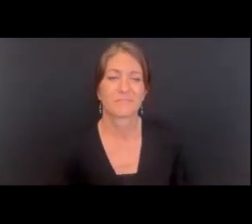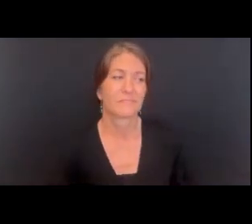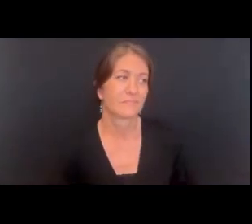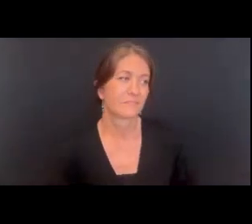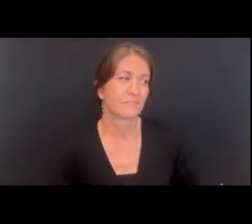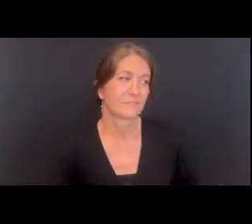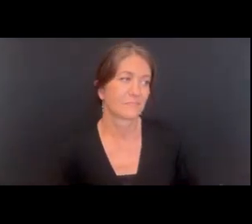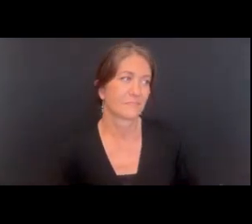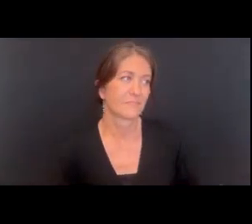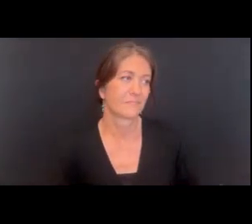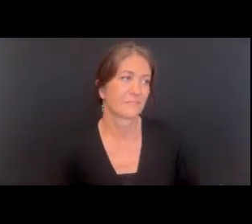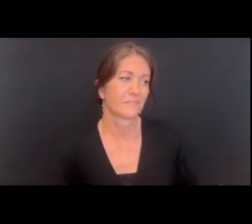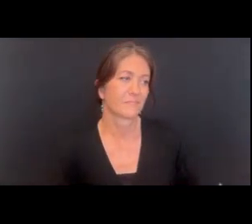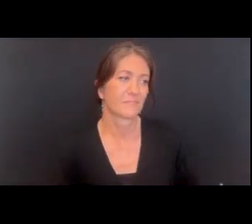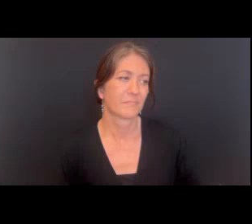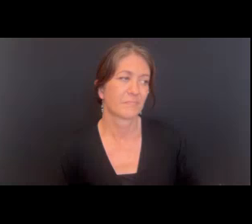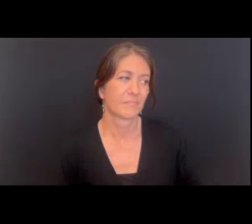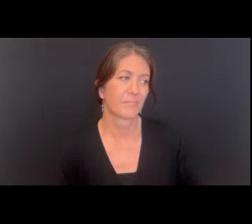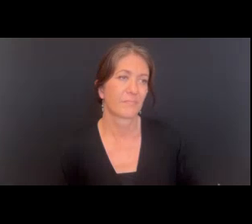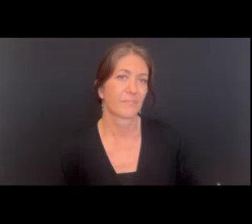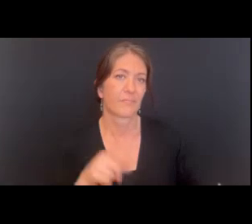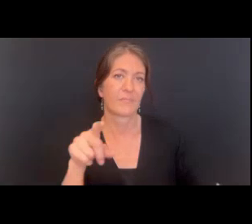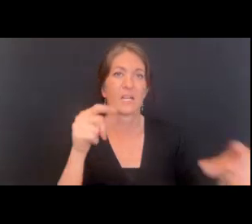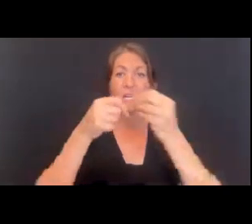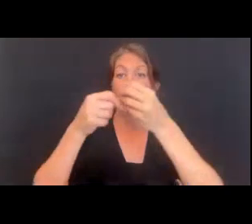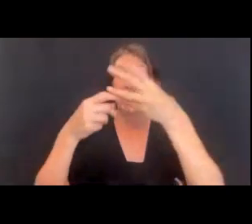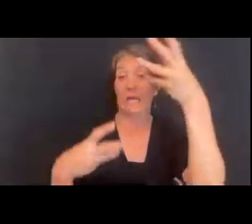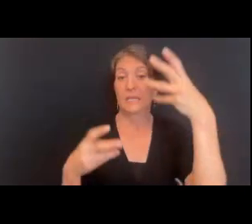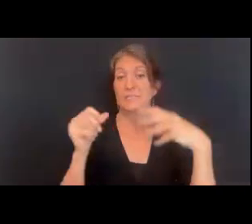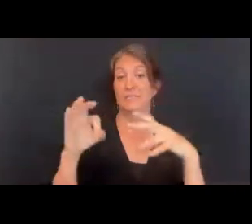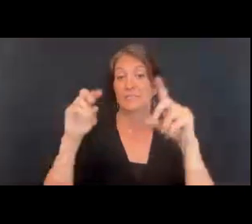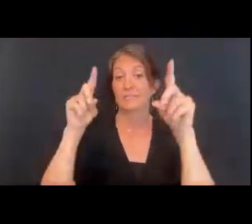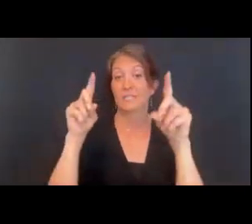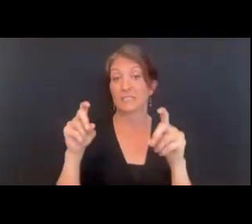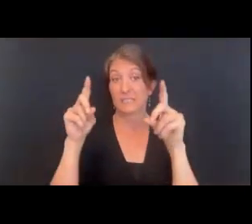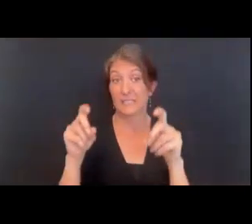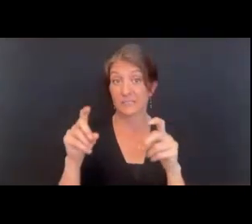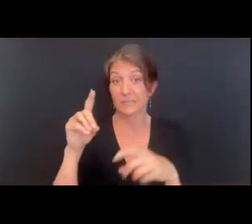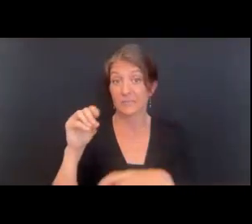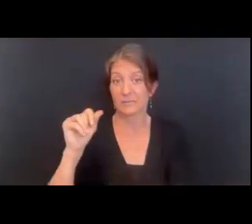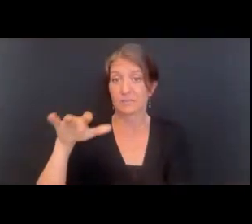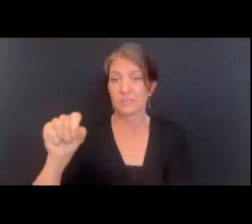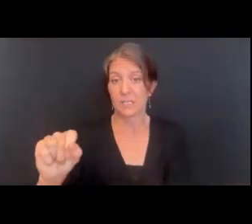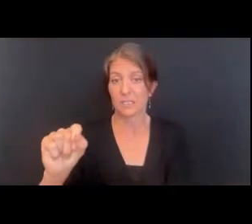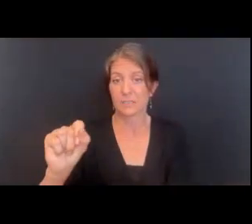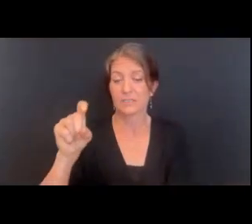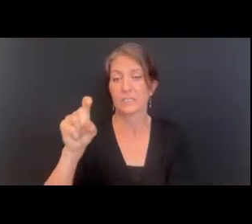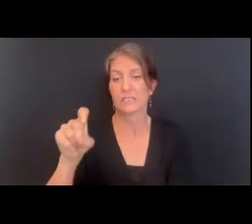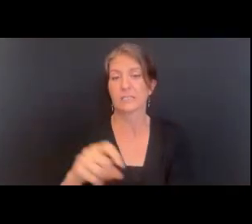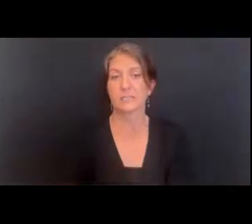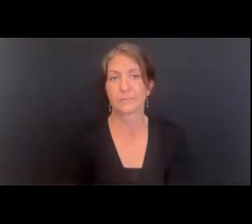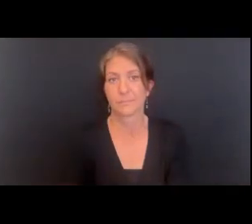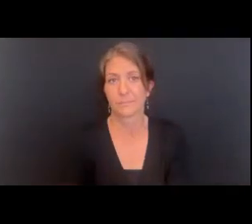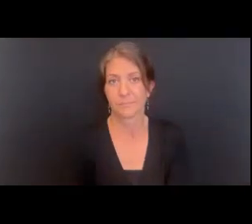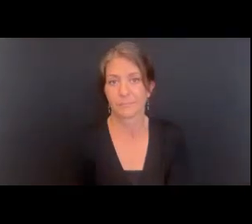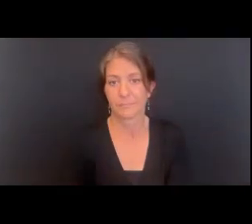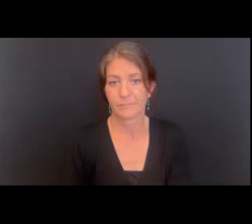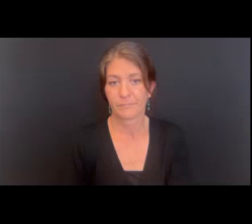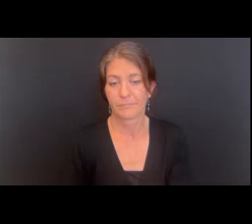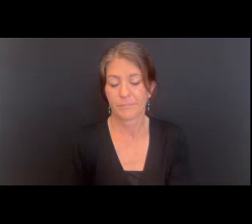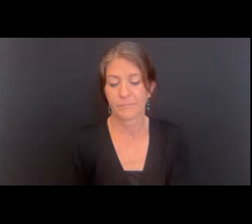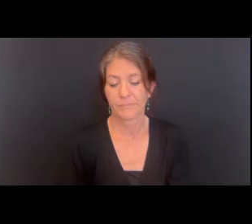Thank you. So this is a list of the assessment documentation that is completed, and the assessor, so